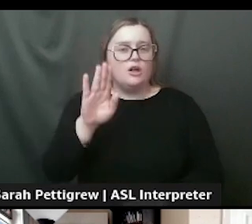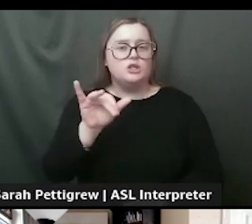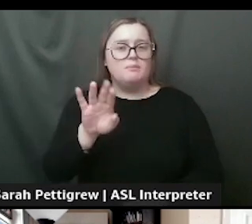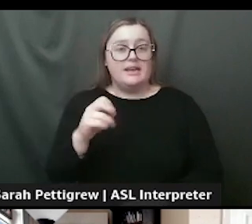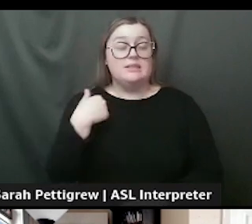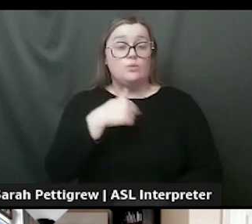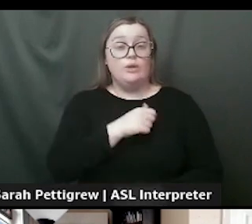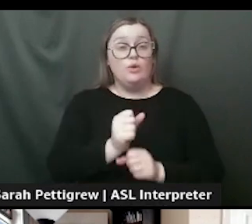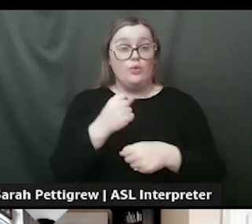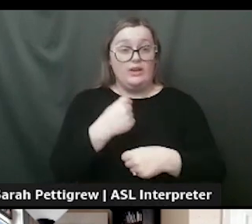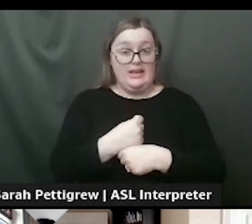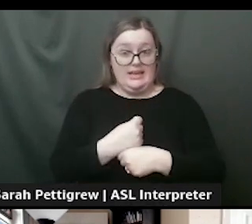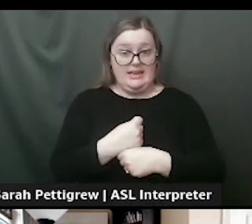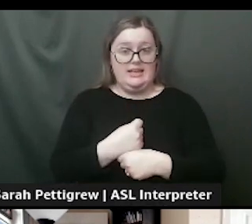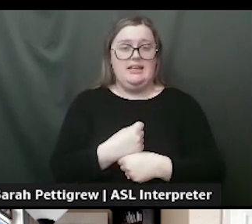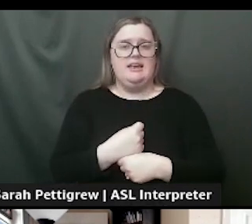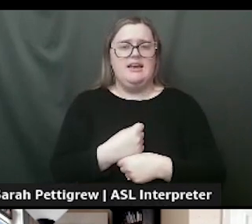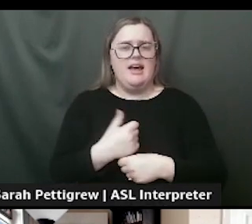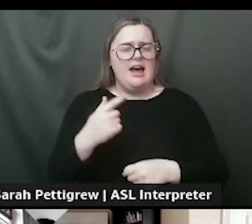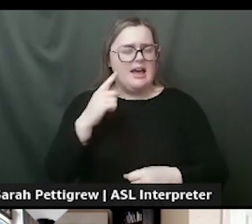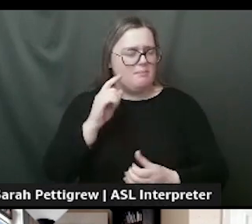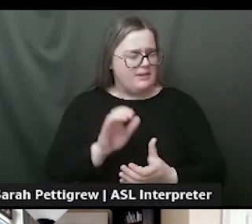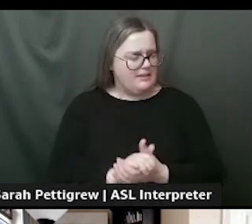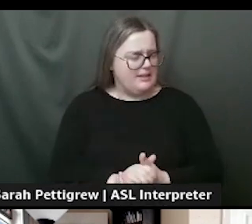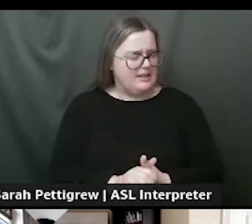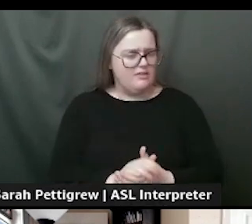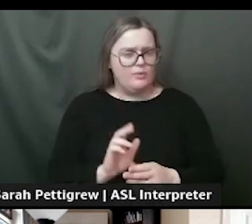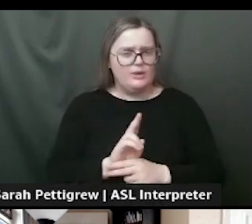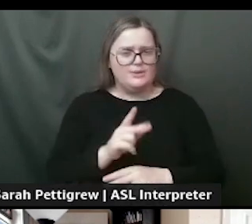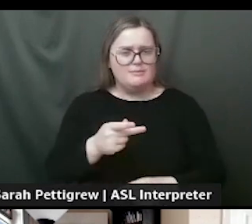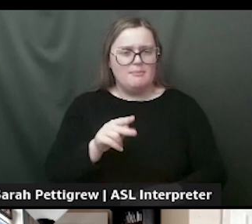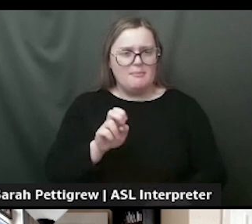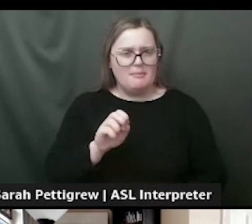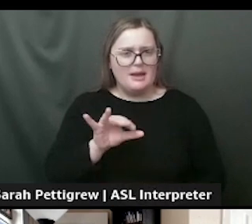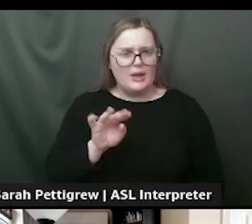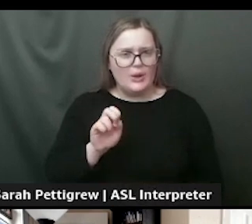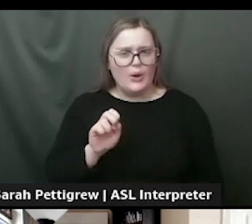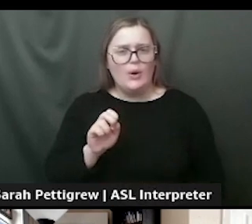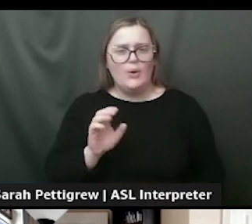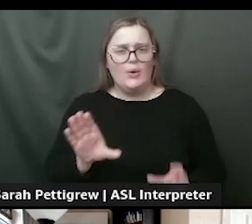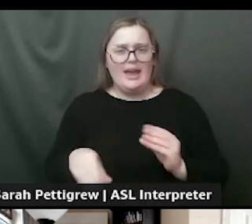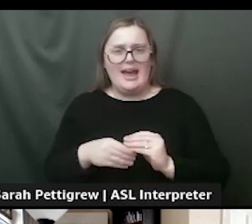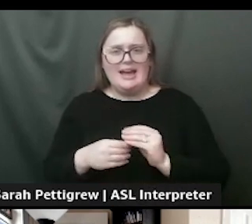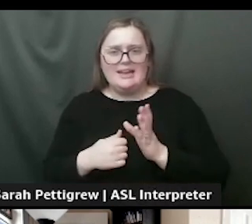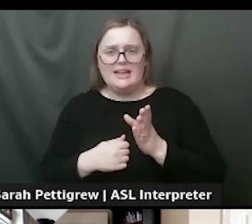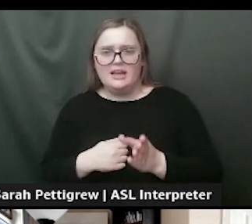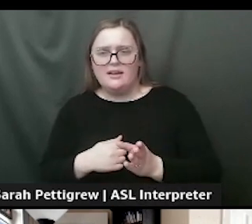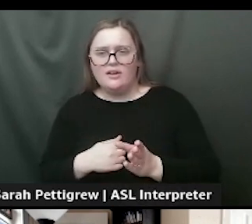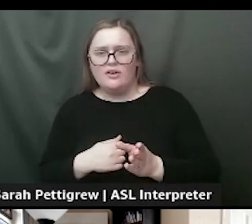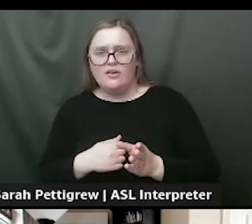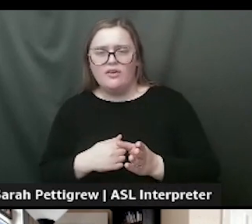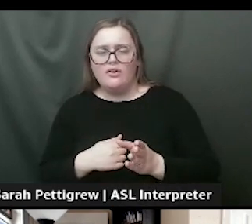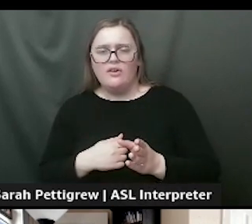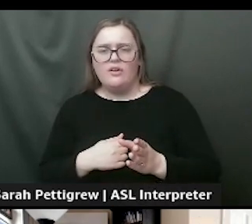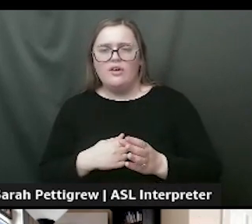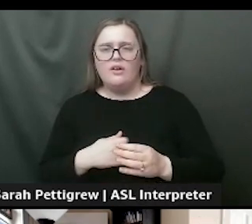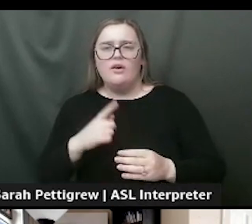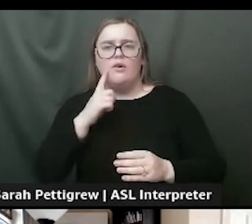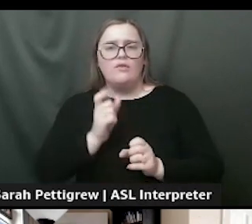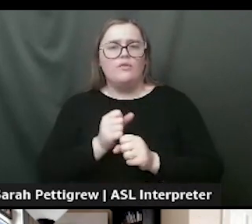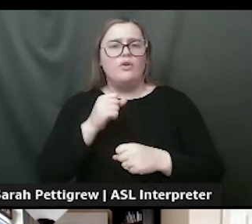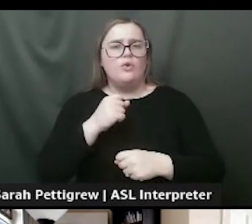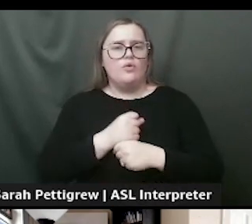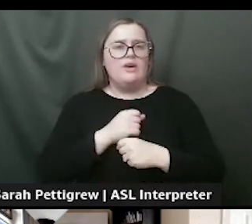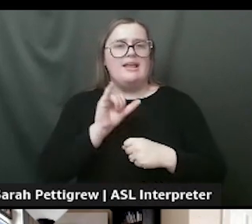using, I believe it's Pinecone, and added it over here to create the